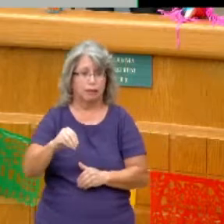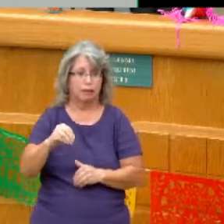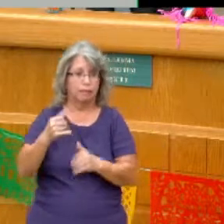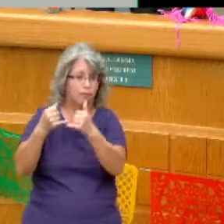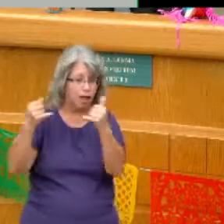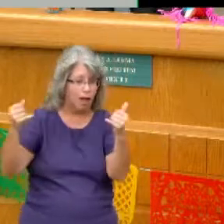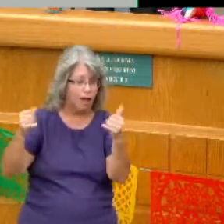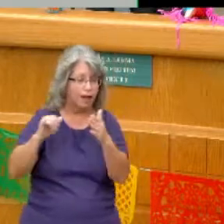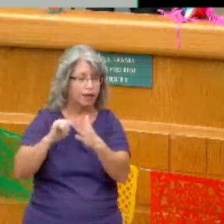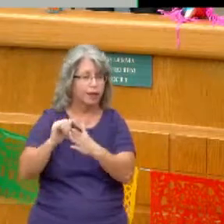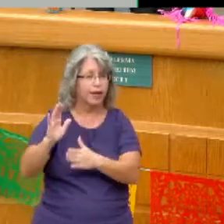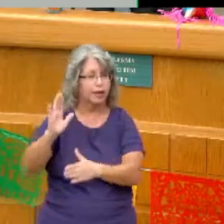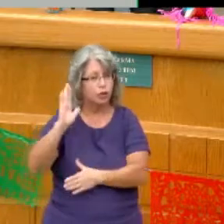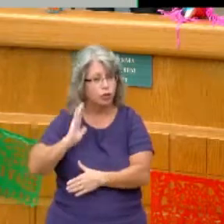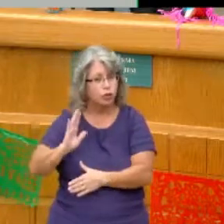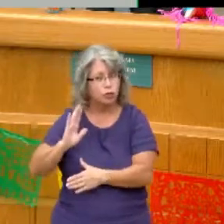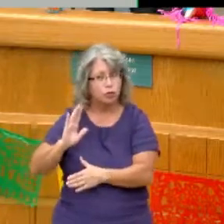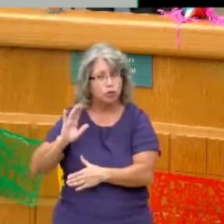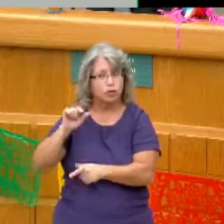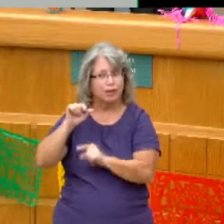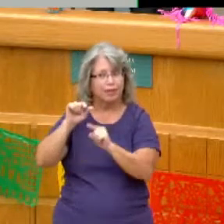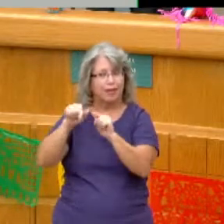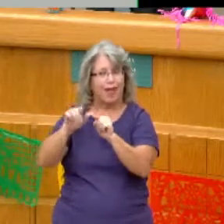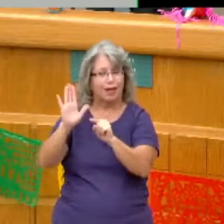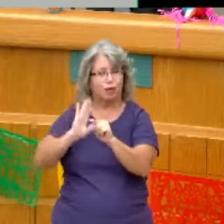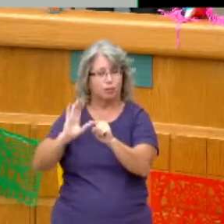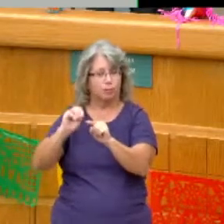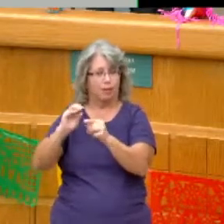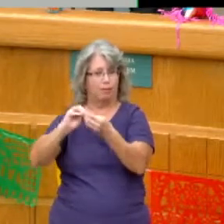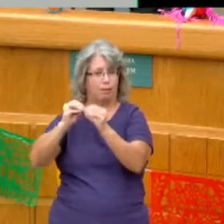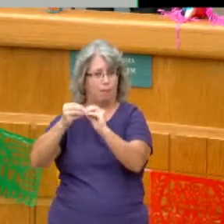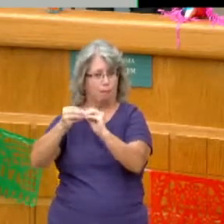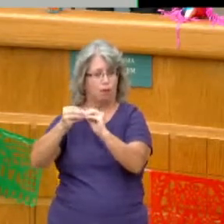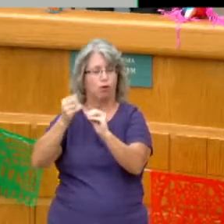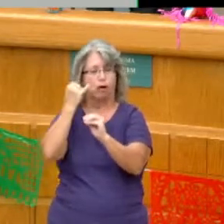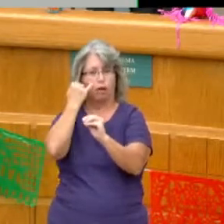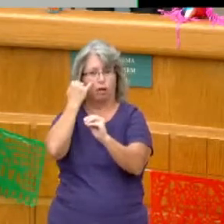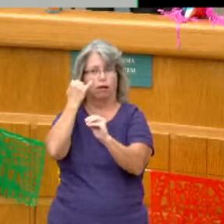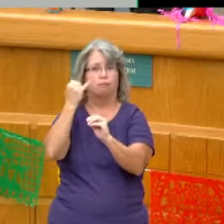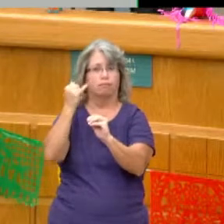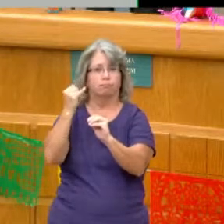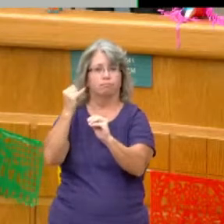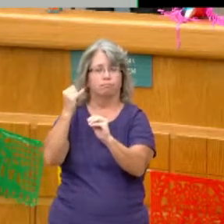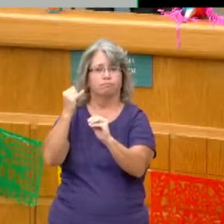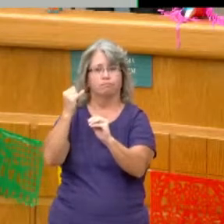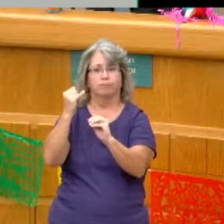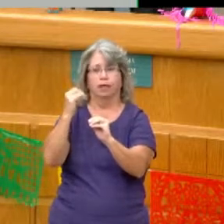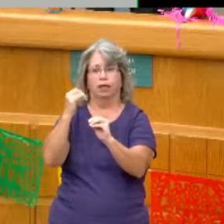businesses rolling back capacity and allowing local leaders to make